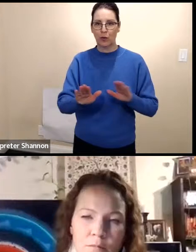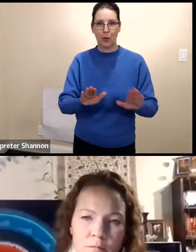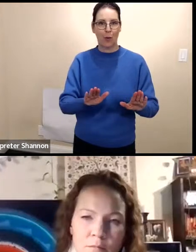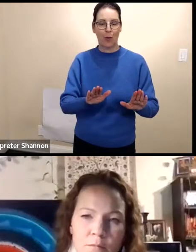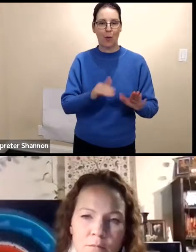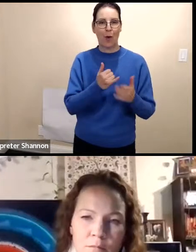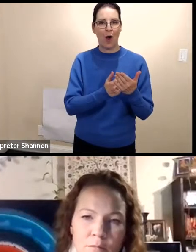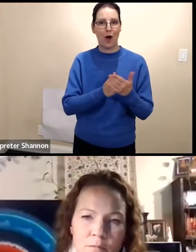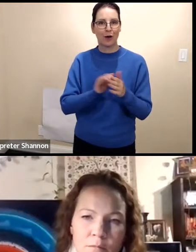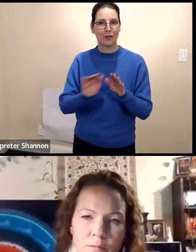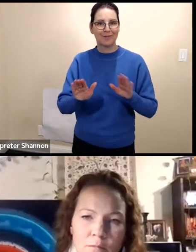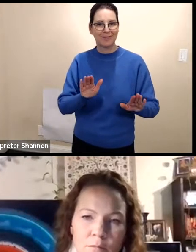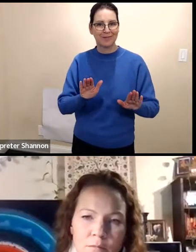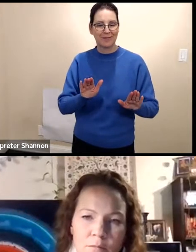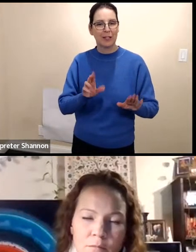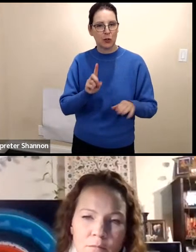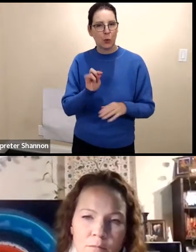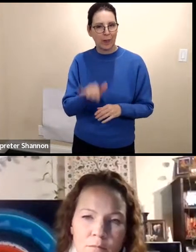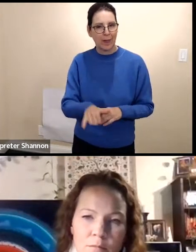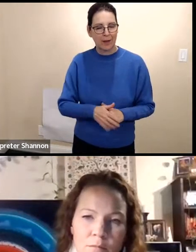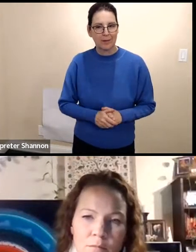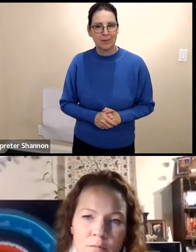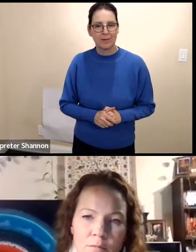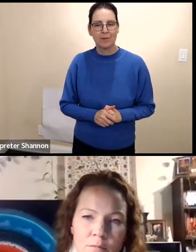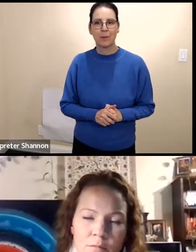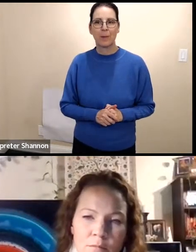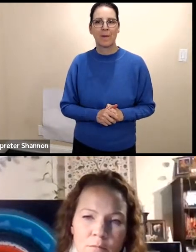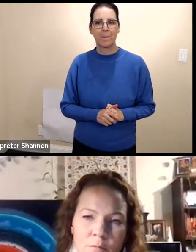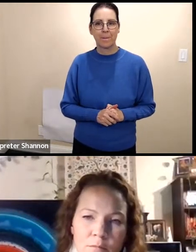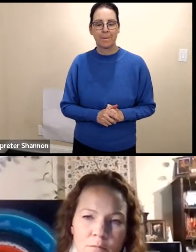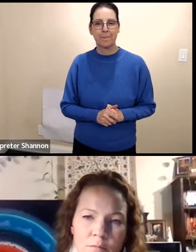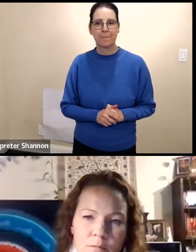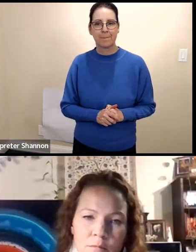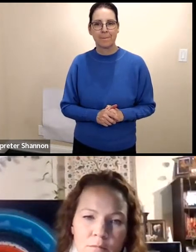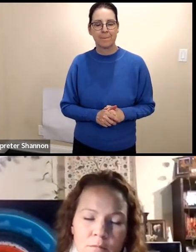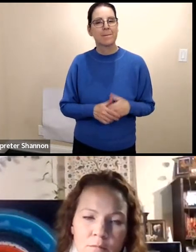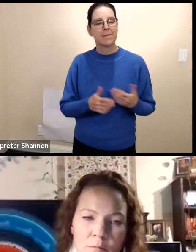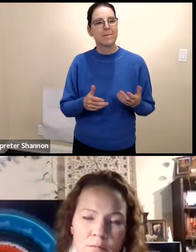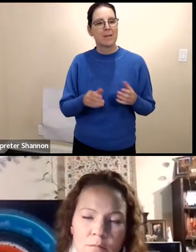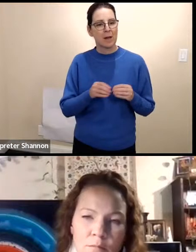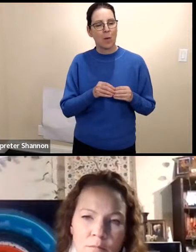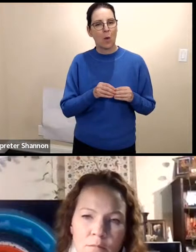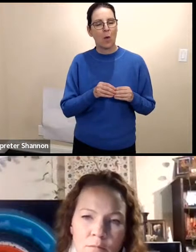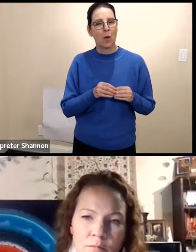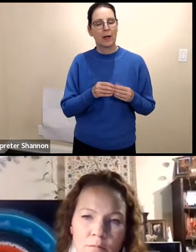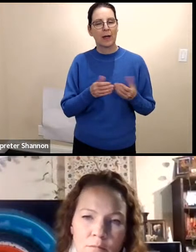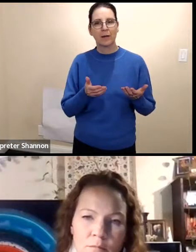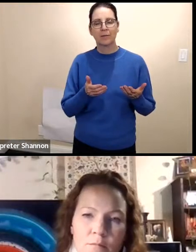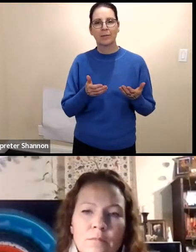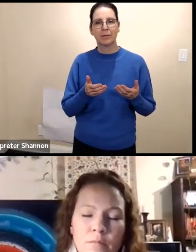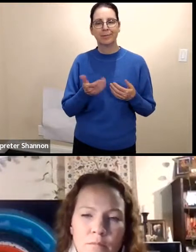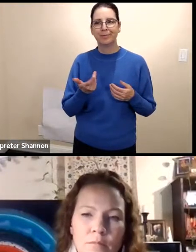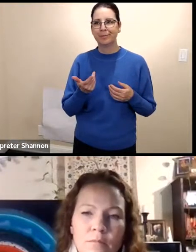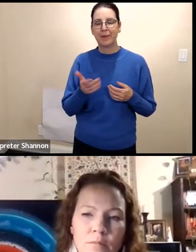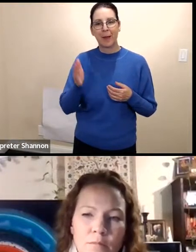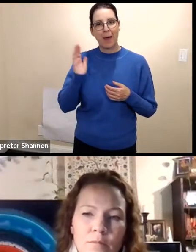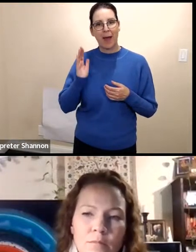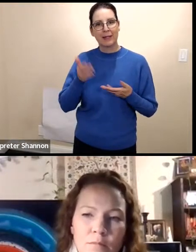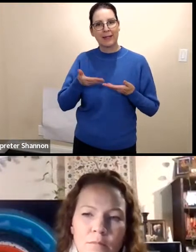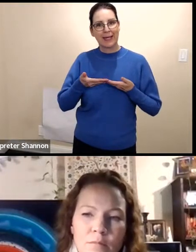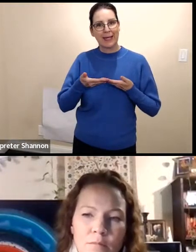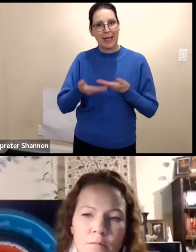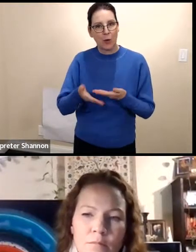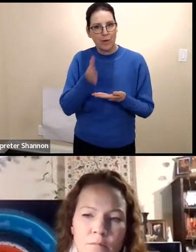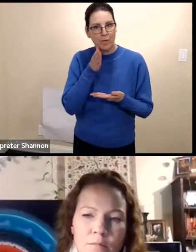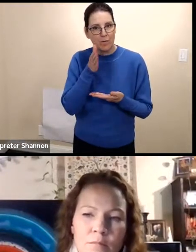being um uh these as carrying forward Persistence of the past persistences